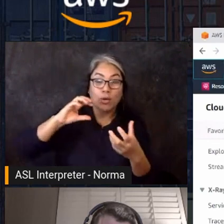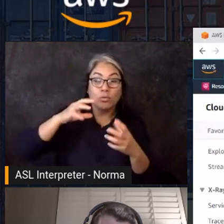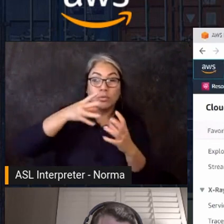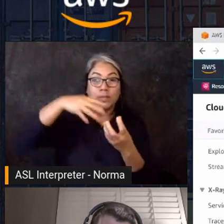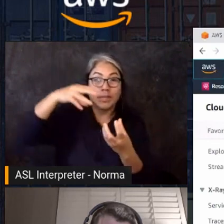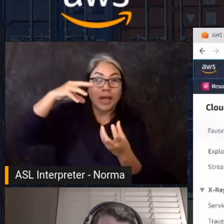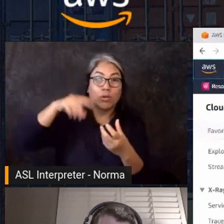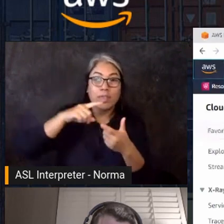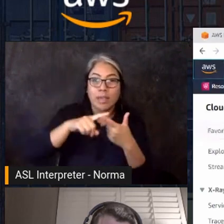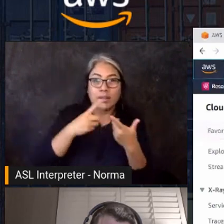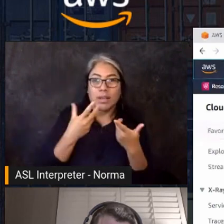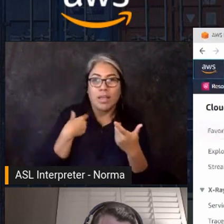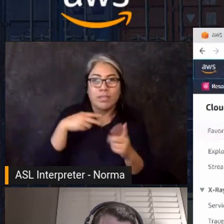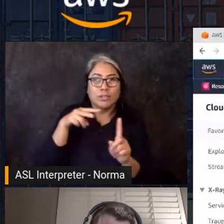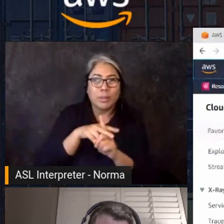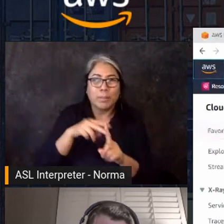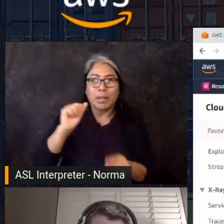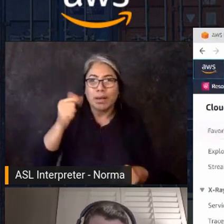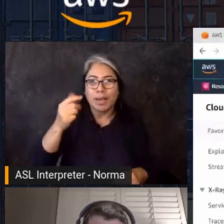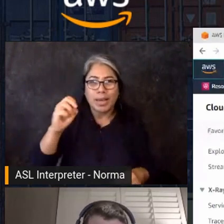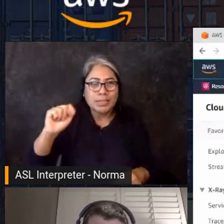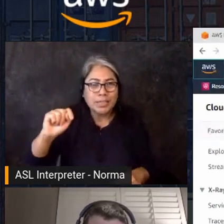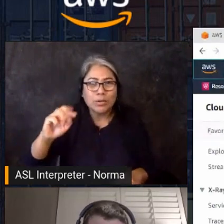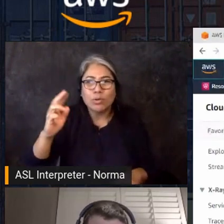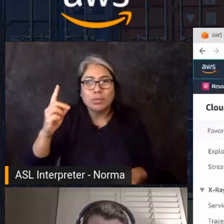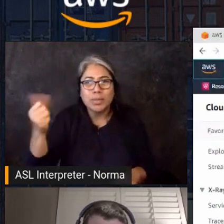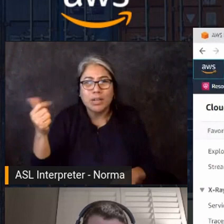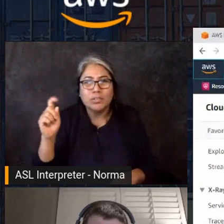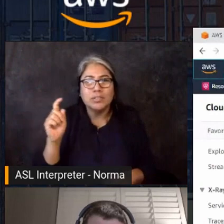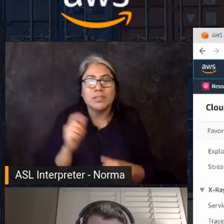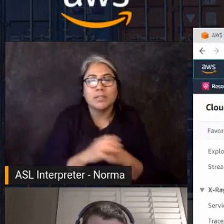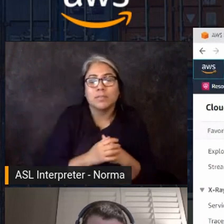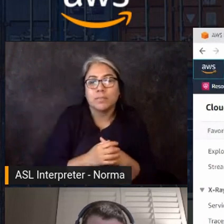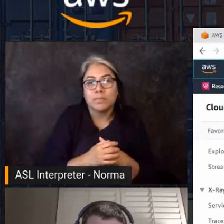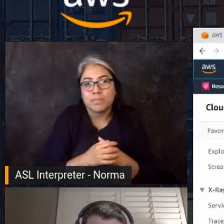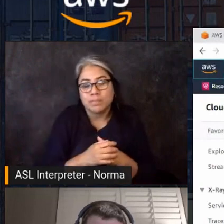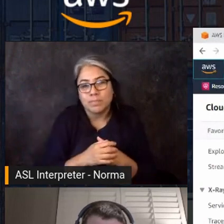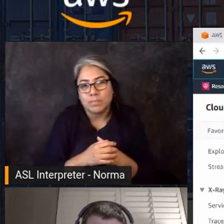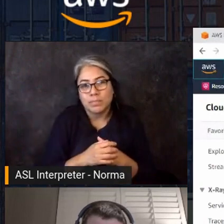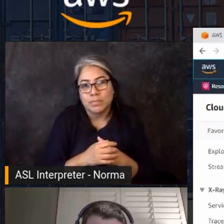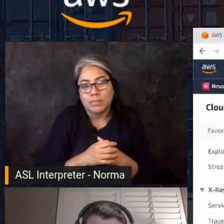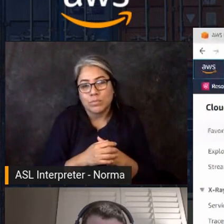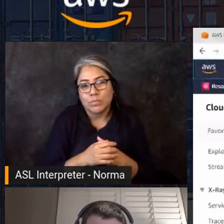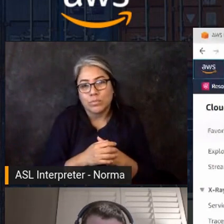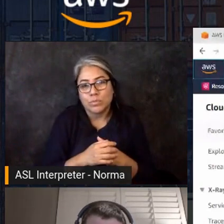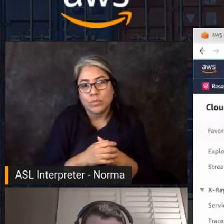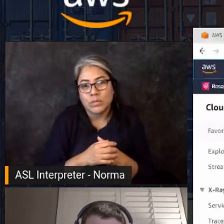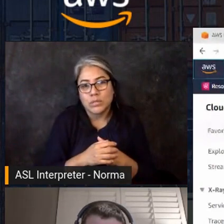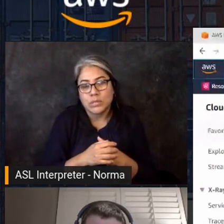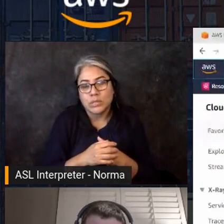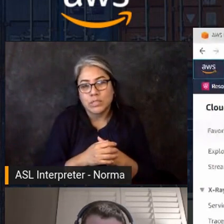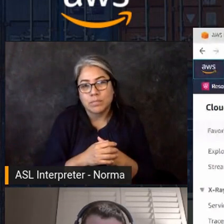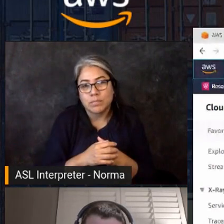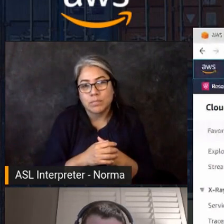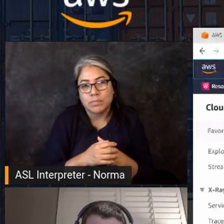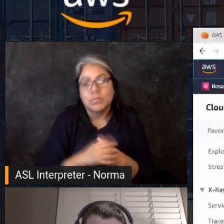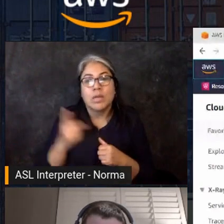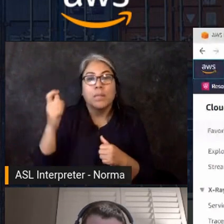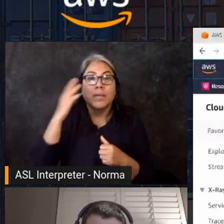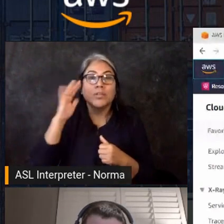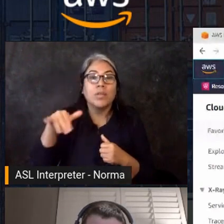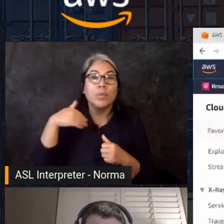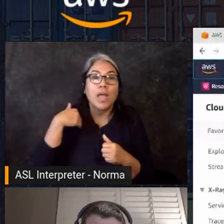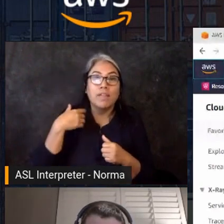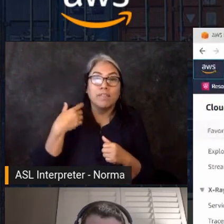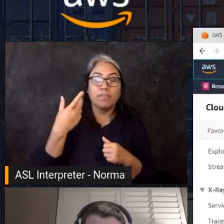So I know we have a daemon set for CloudWatch agent and everything else, but like, is there anything else that I need to configure or set up to make sure that like I'm getting